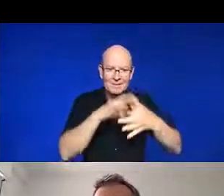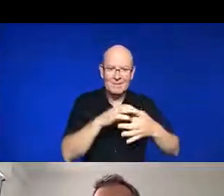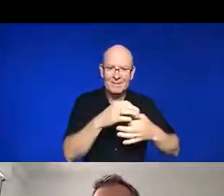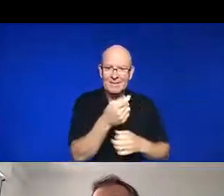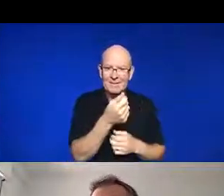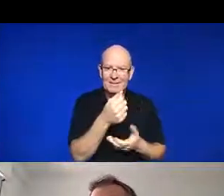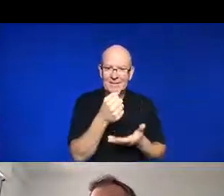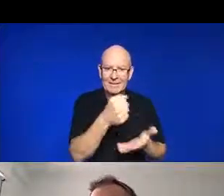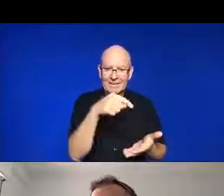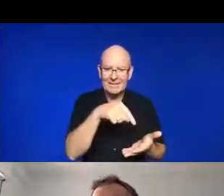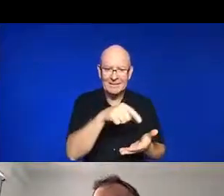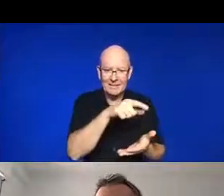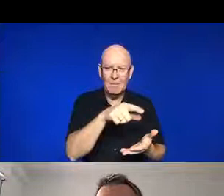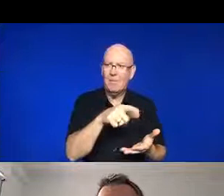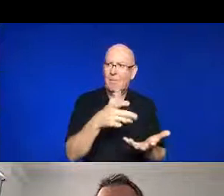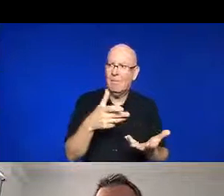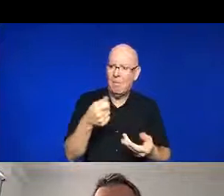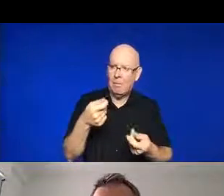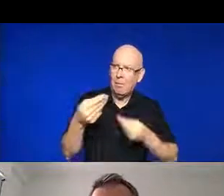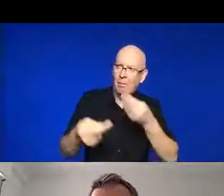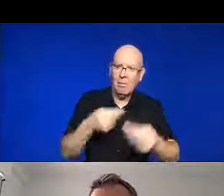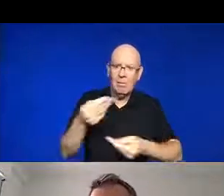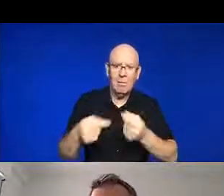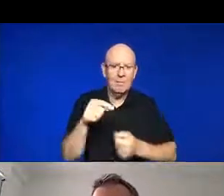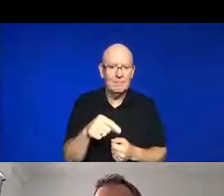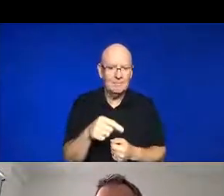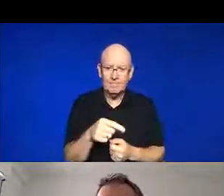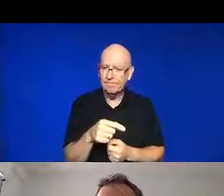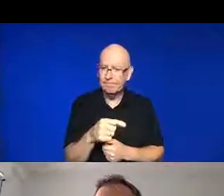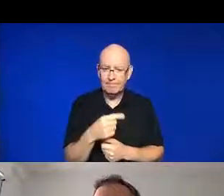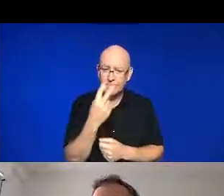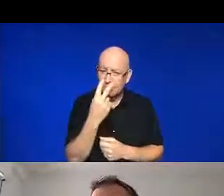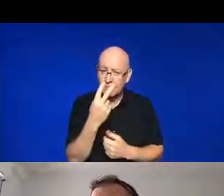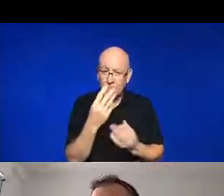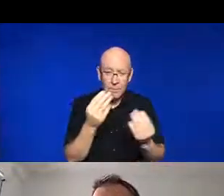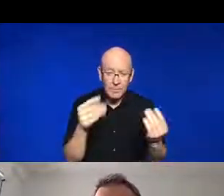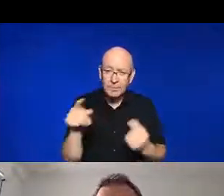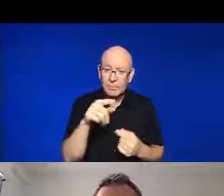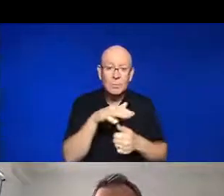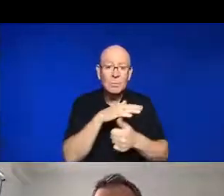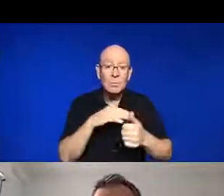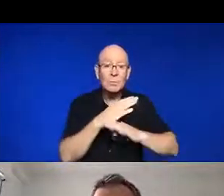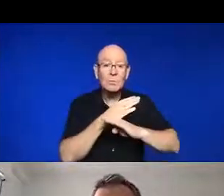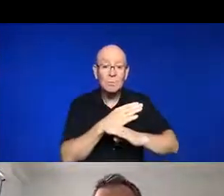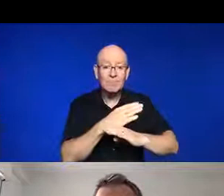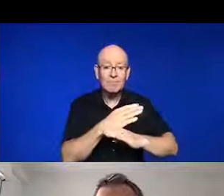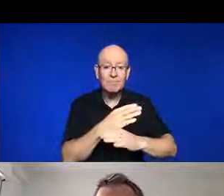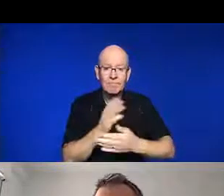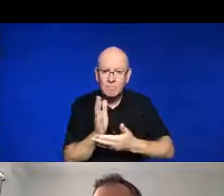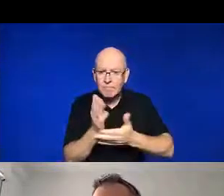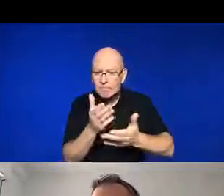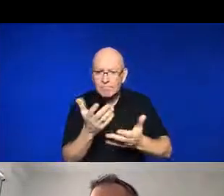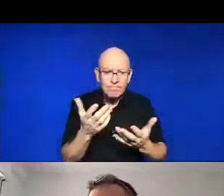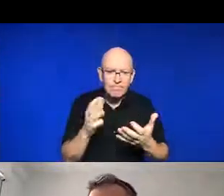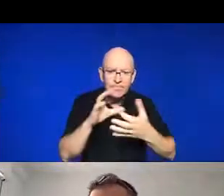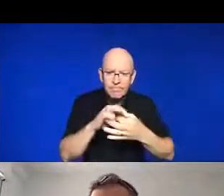into consideration the fact that persons with disabilities and their families have to pay for assistive